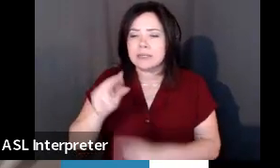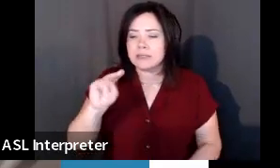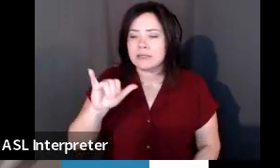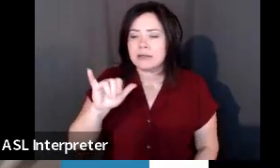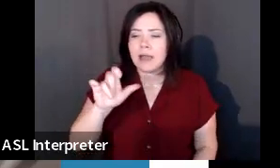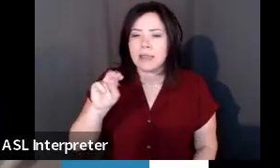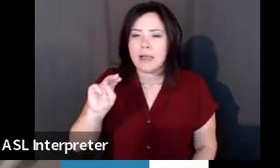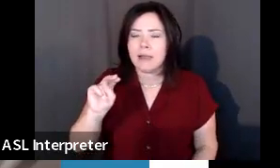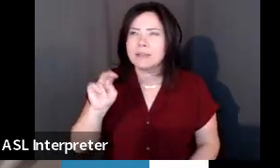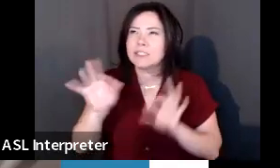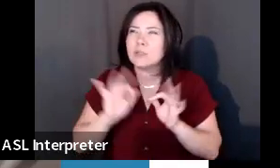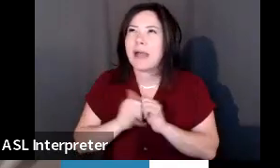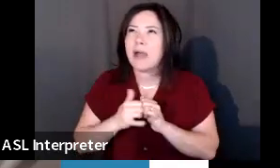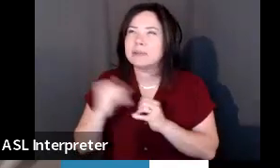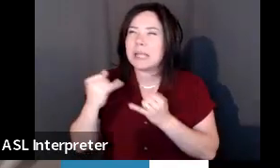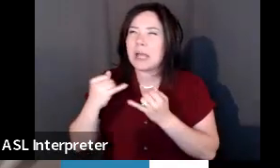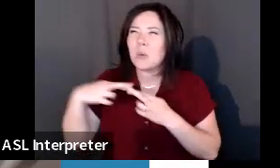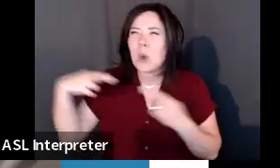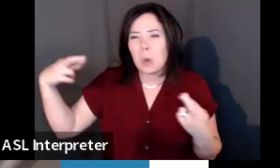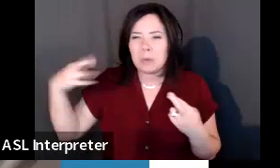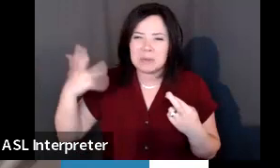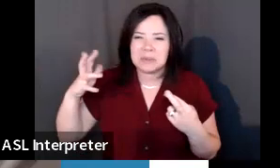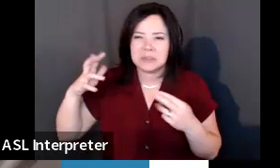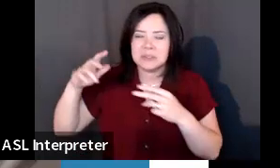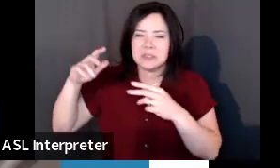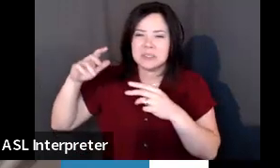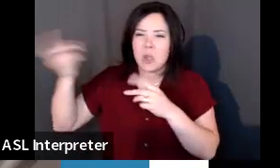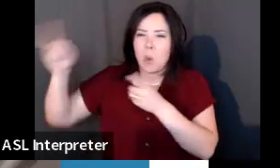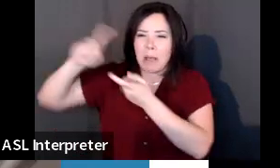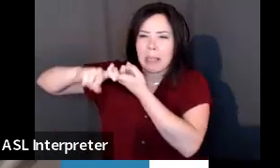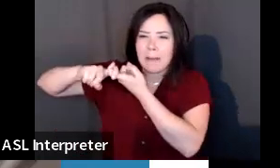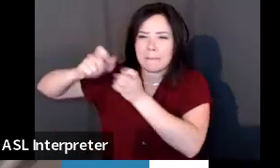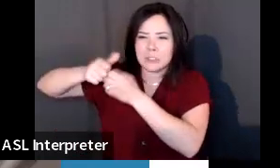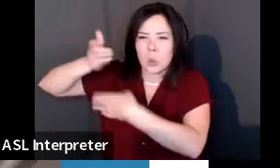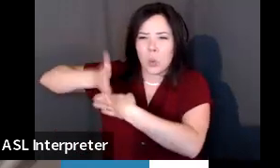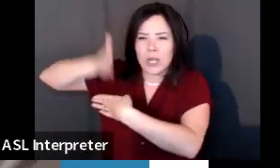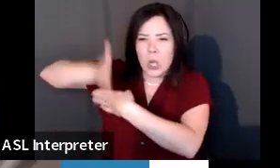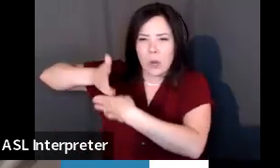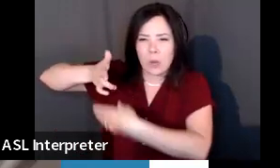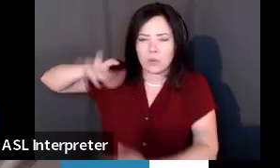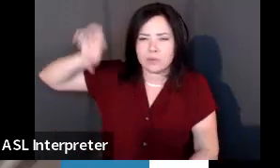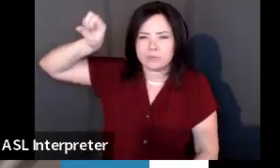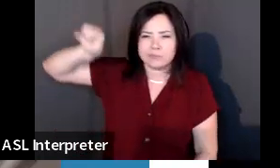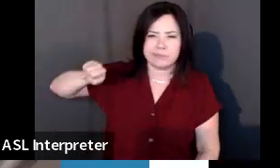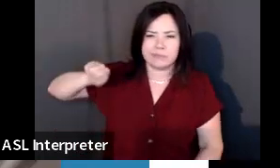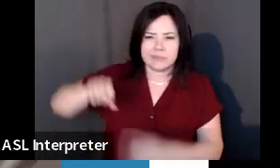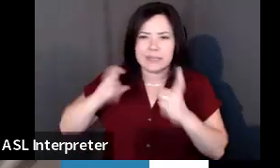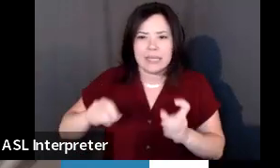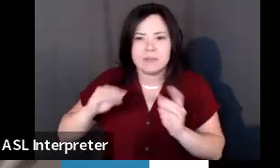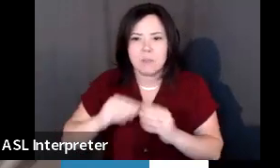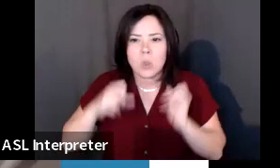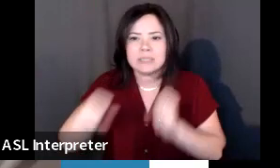would I describe this? It's not a rope, but it ties or clips to a window, and it provides a little bit more